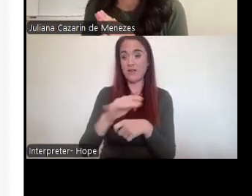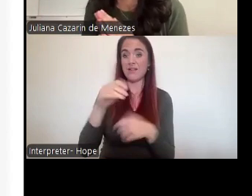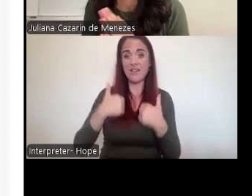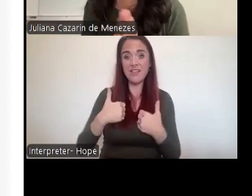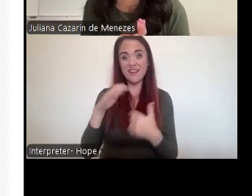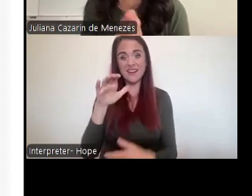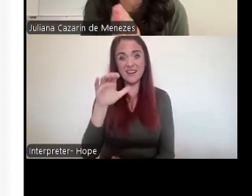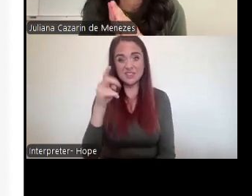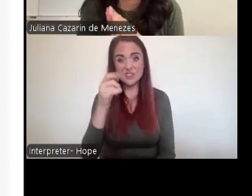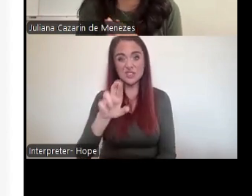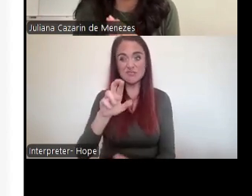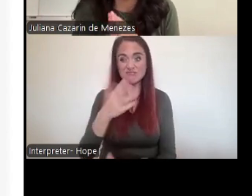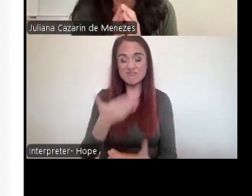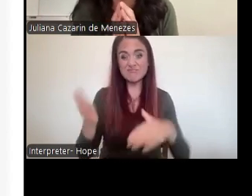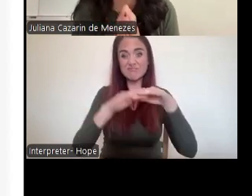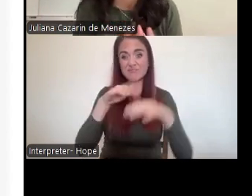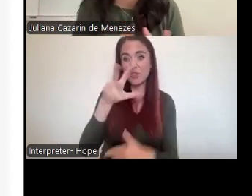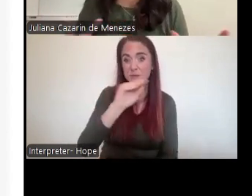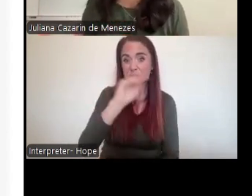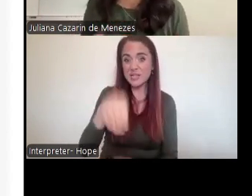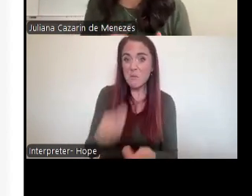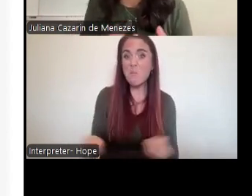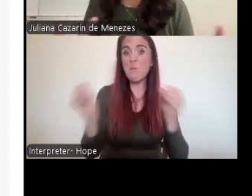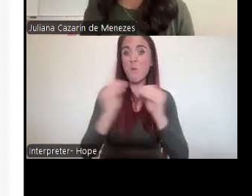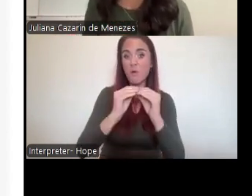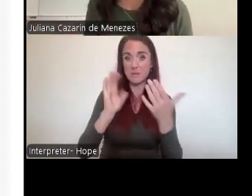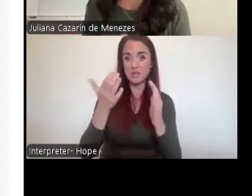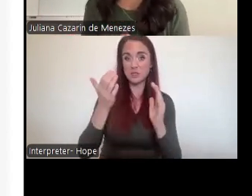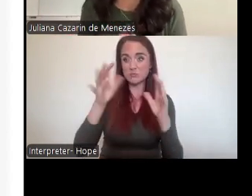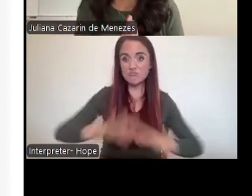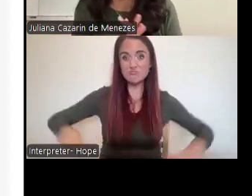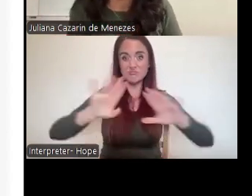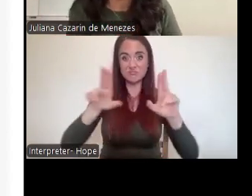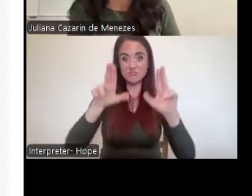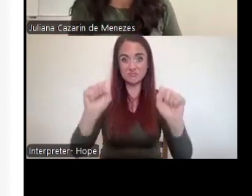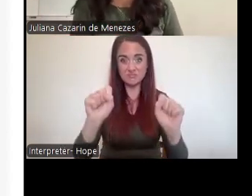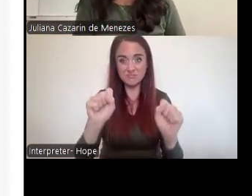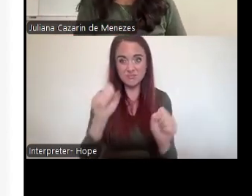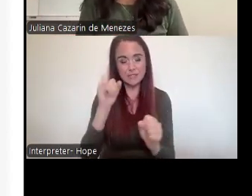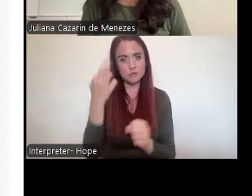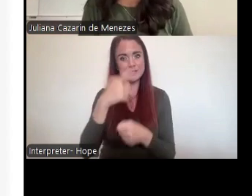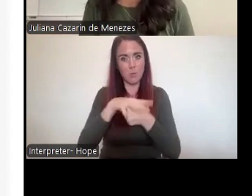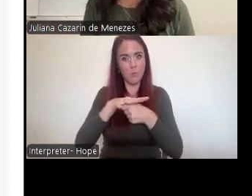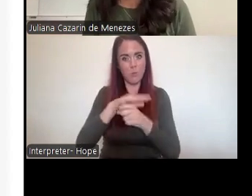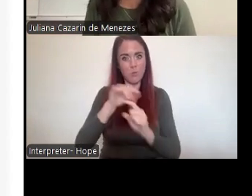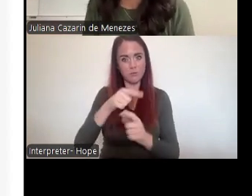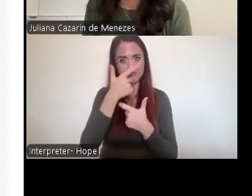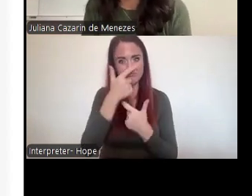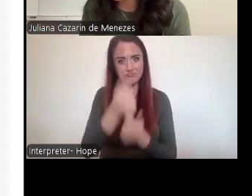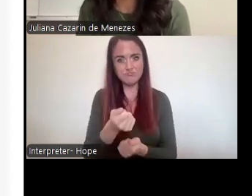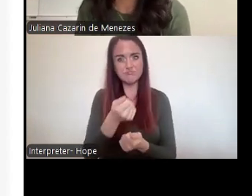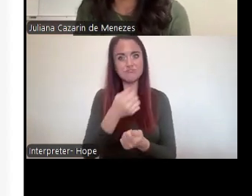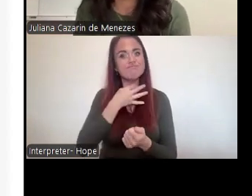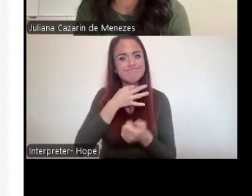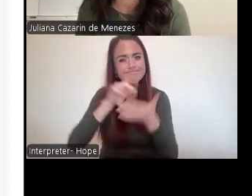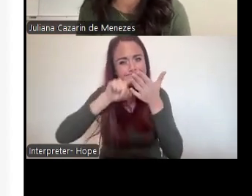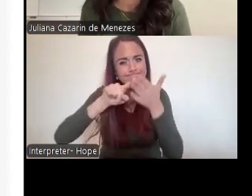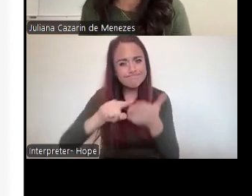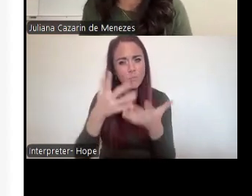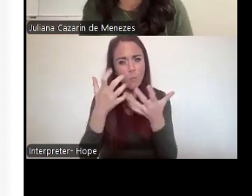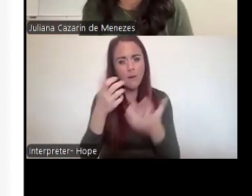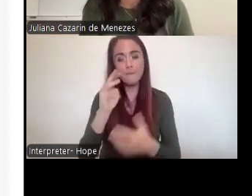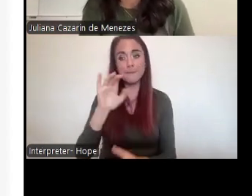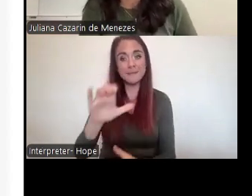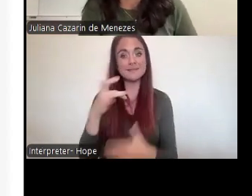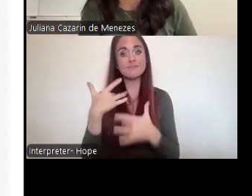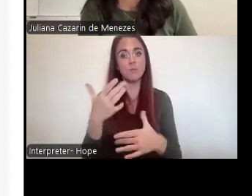30% higher than the national average. So it's also a local interest. And MEEK is usually overactive in a